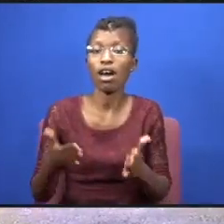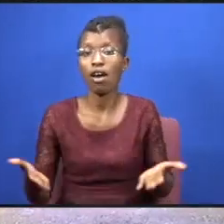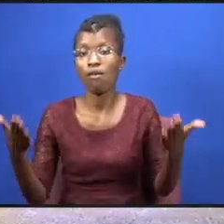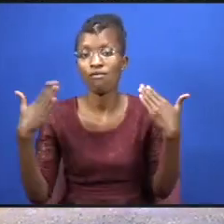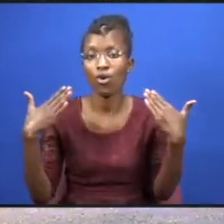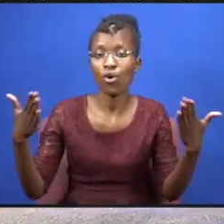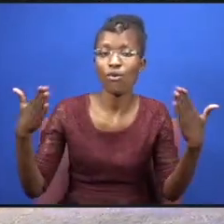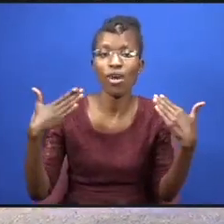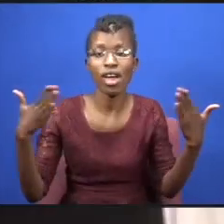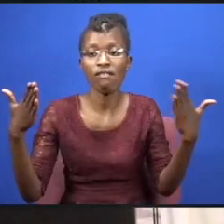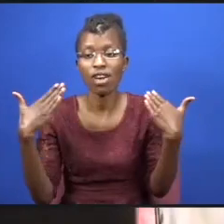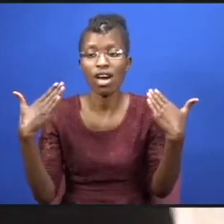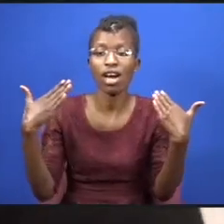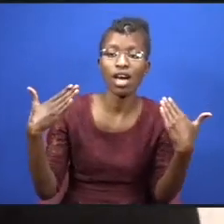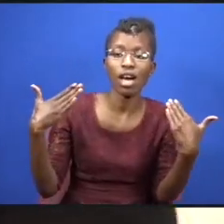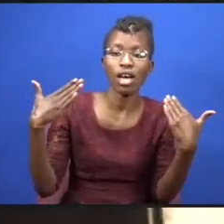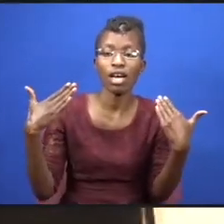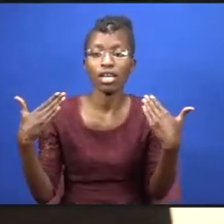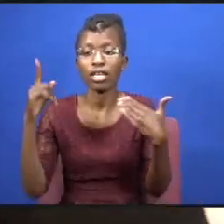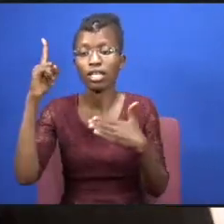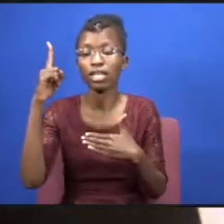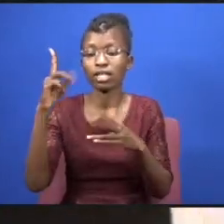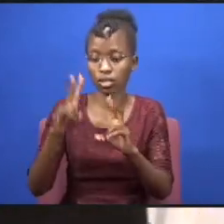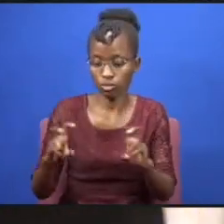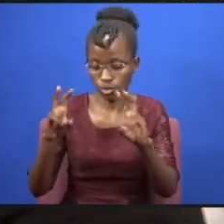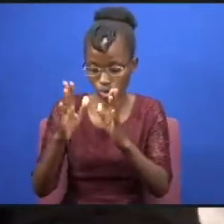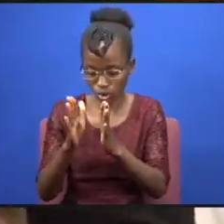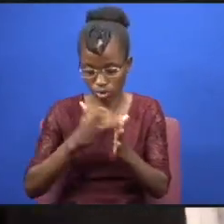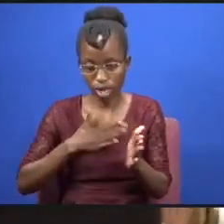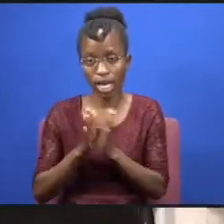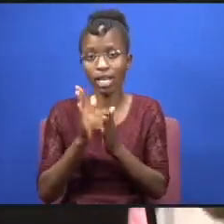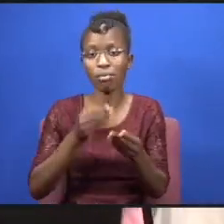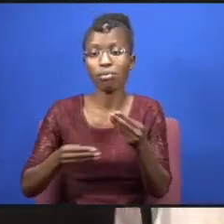Savior forever. He sought me, yeah,